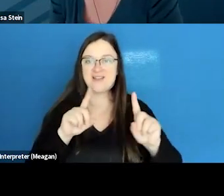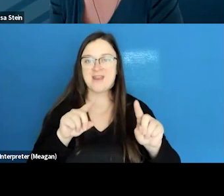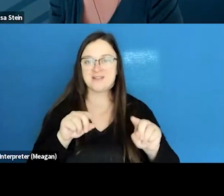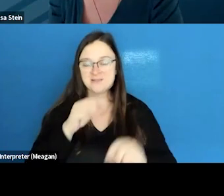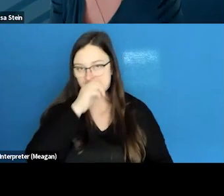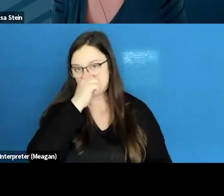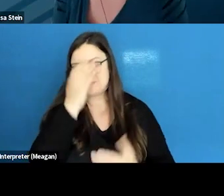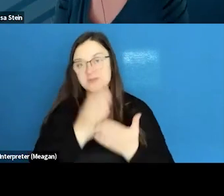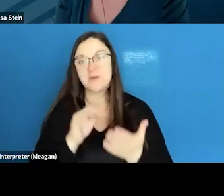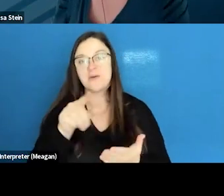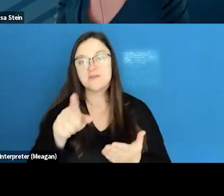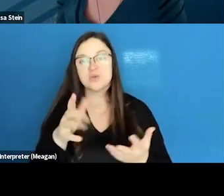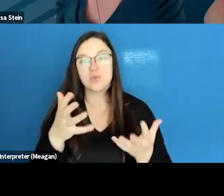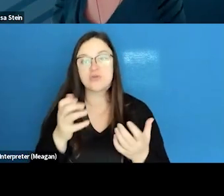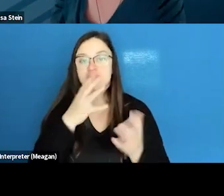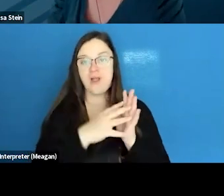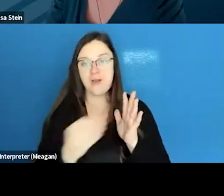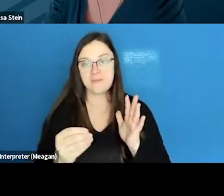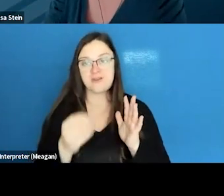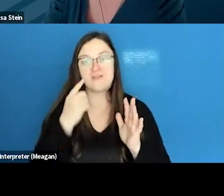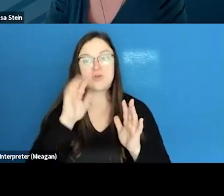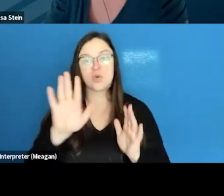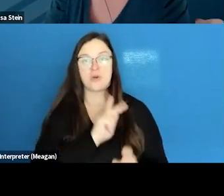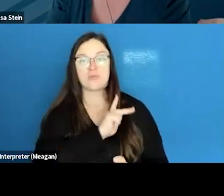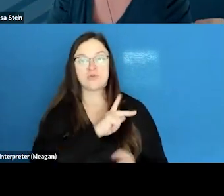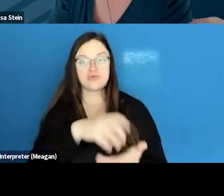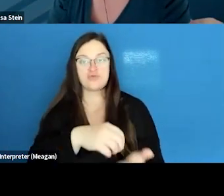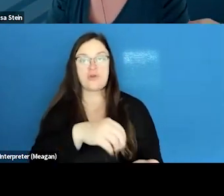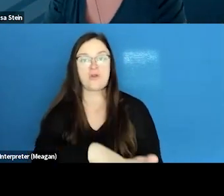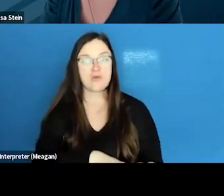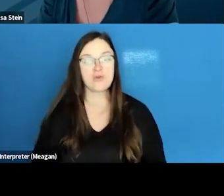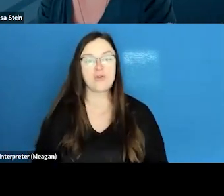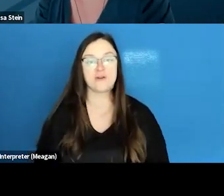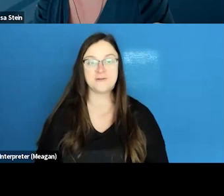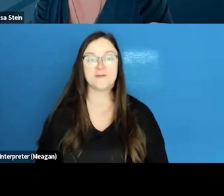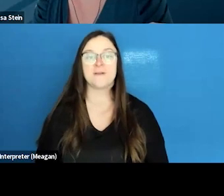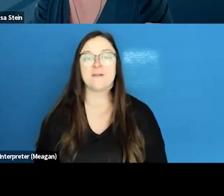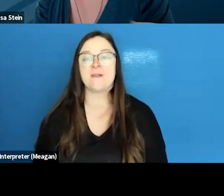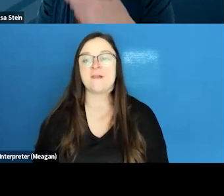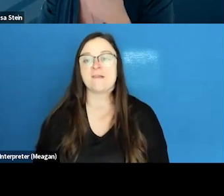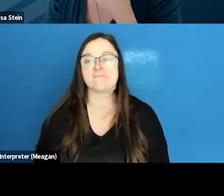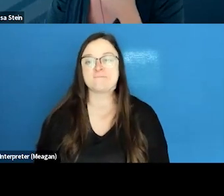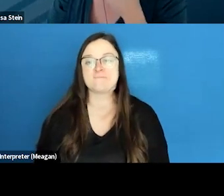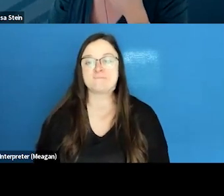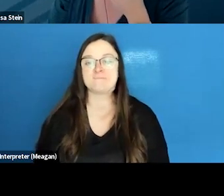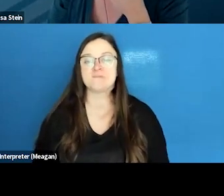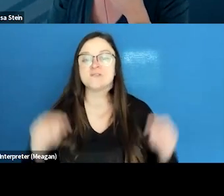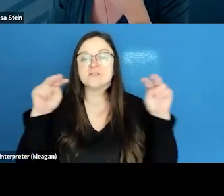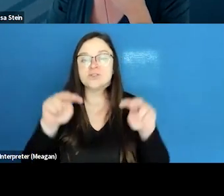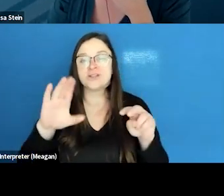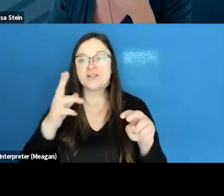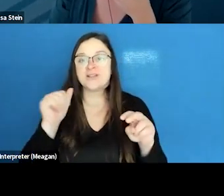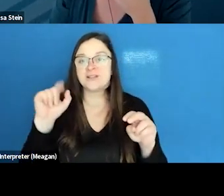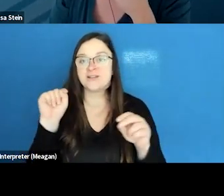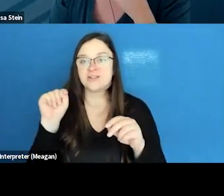of you who would like a copy of this for your personal records. So just let's look in the chat. We're going